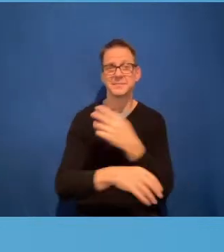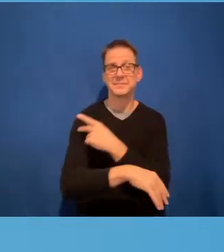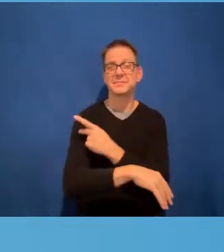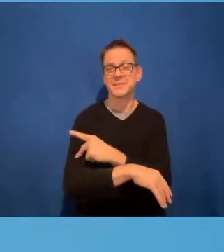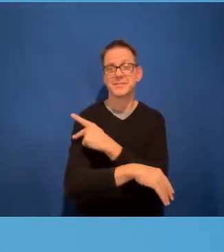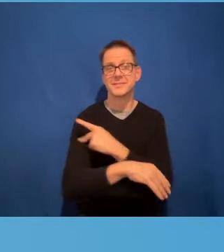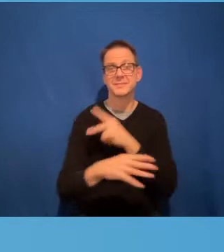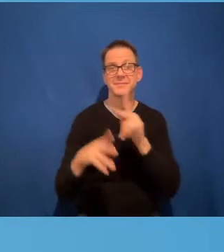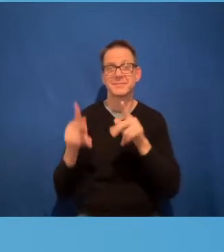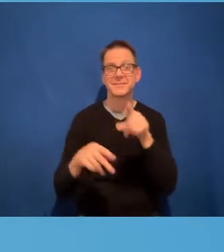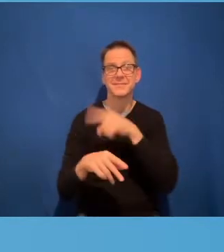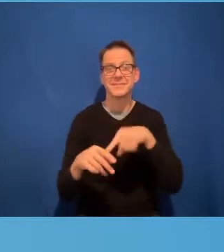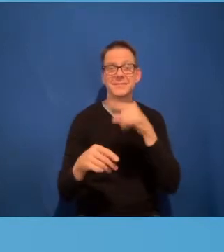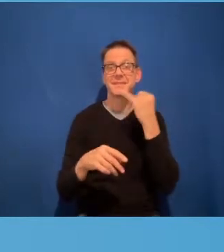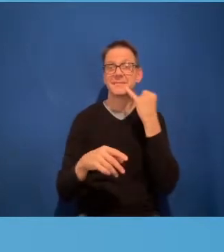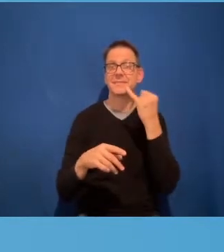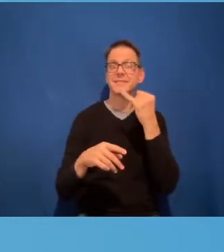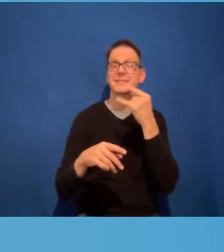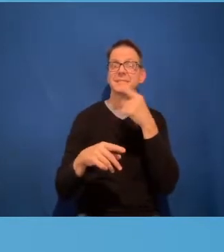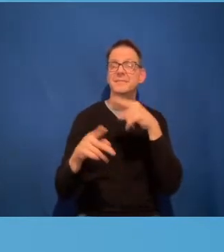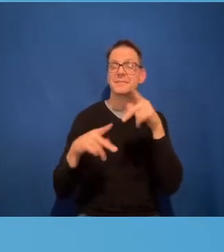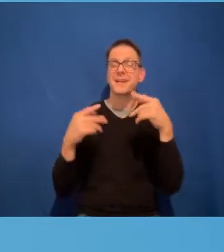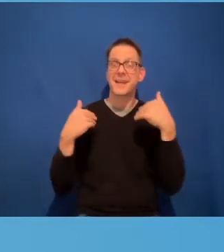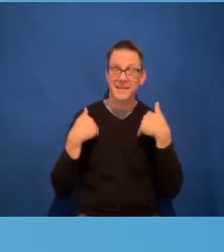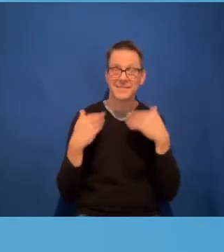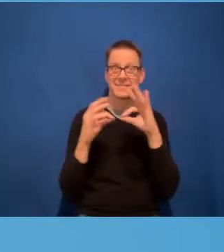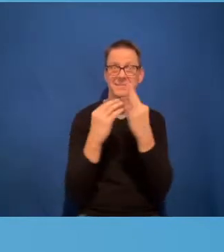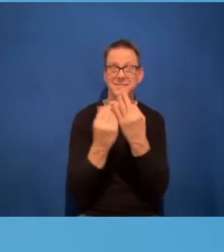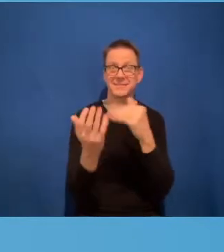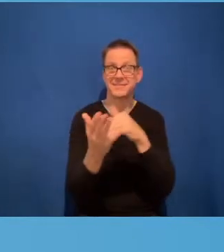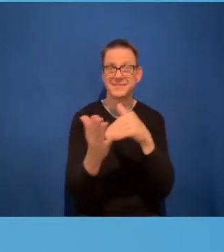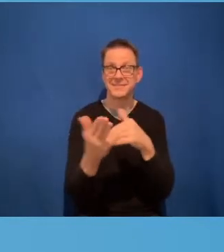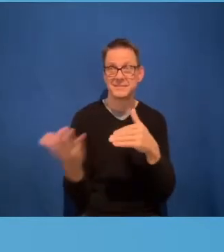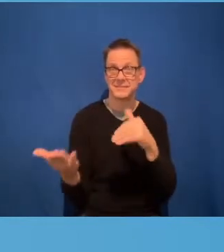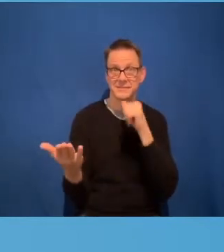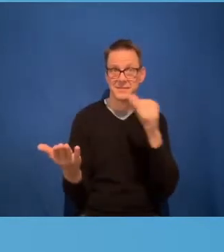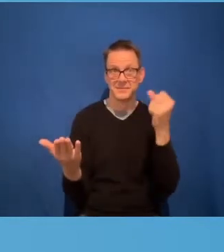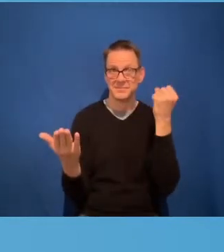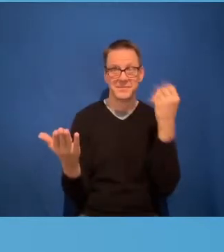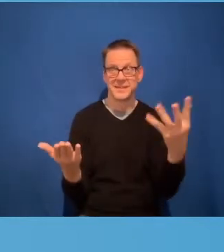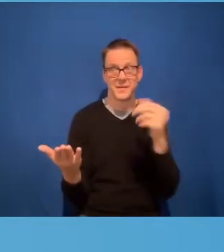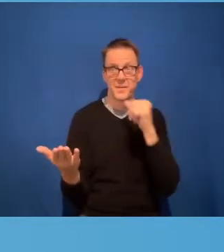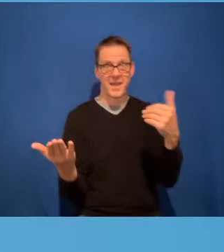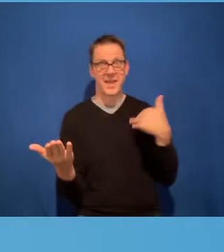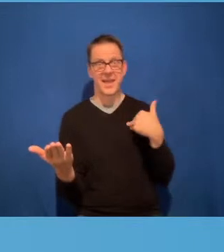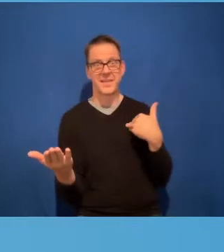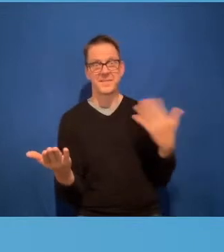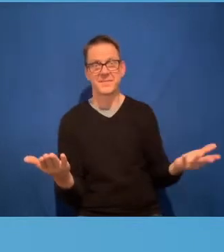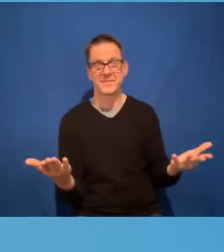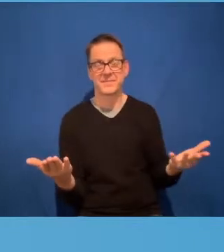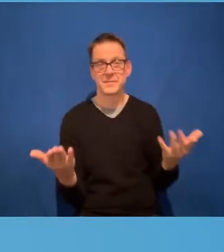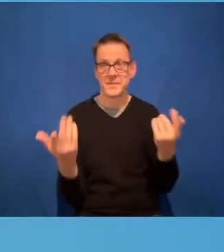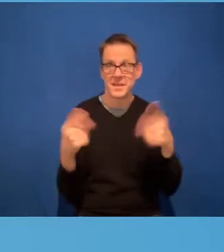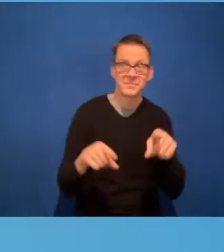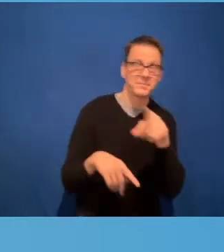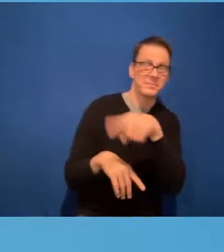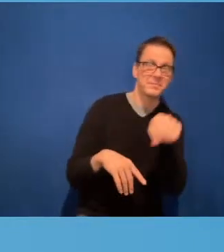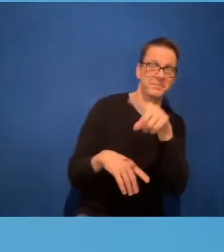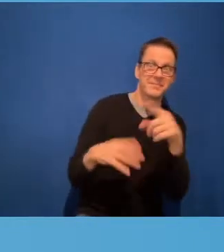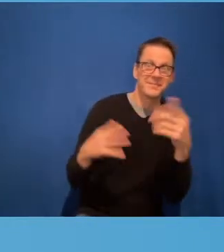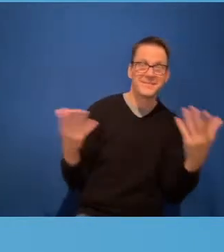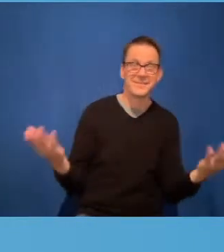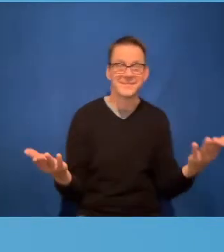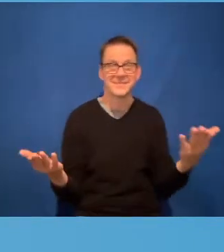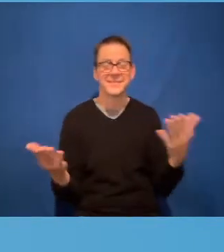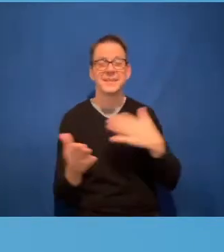family doctor. Now, a lot of patients in Alberta now at this point do not have family doctors. So now what happens to them? Well, as an internal medicine specialist, or